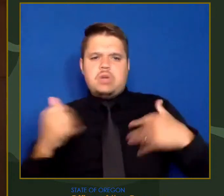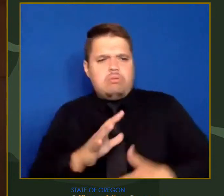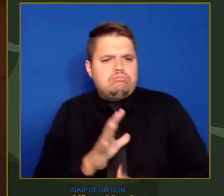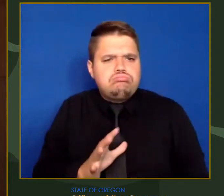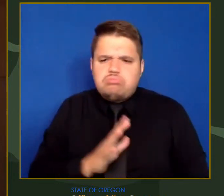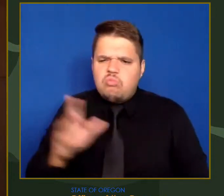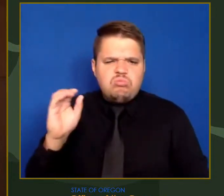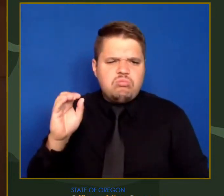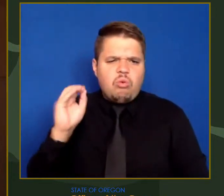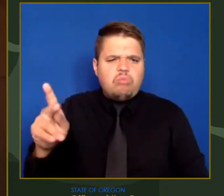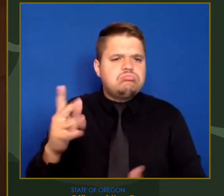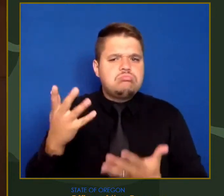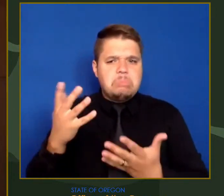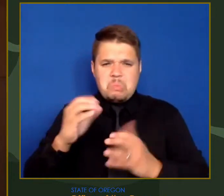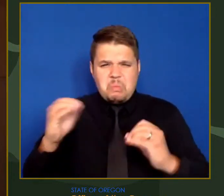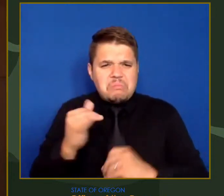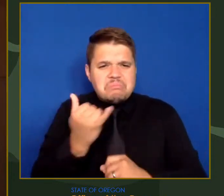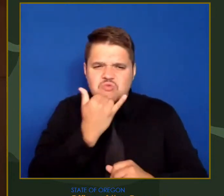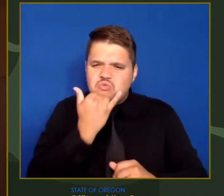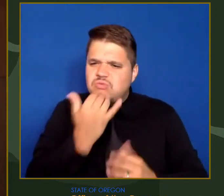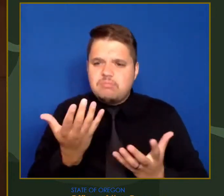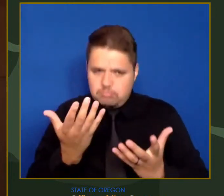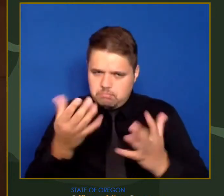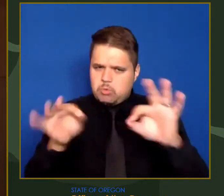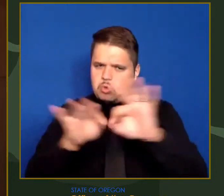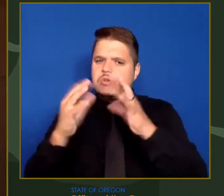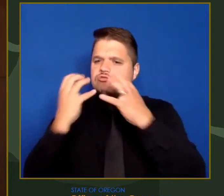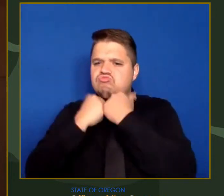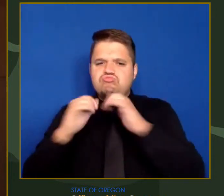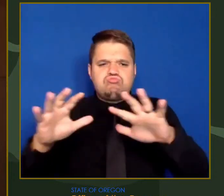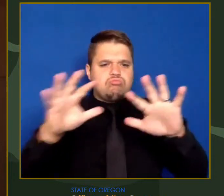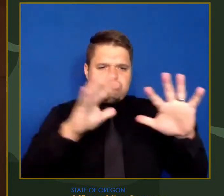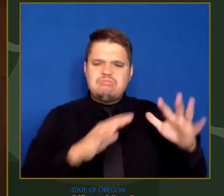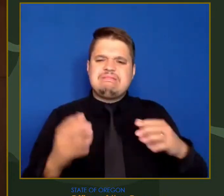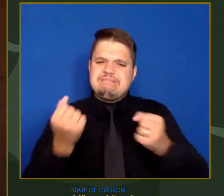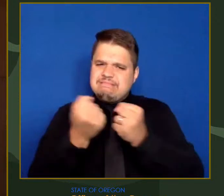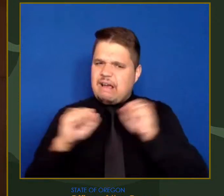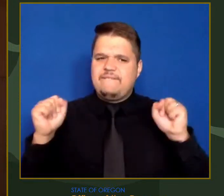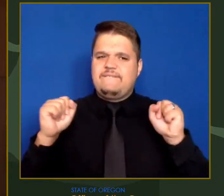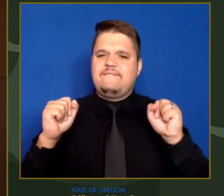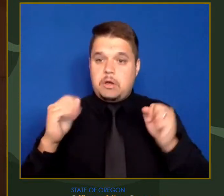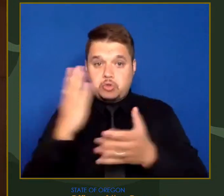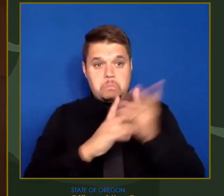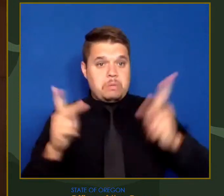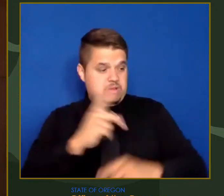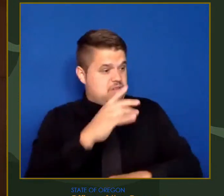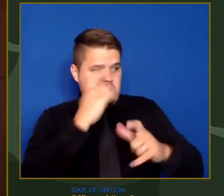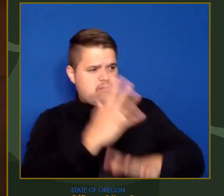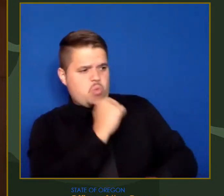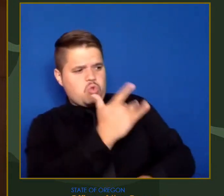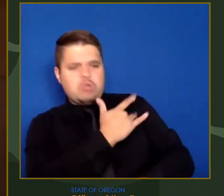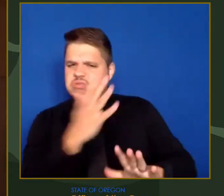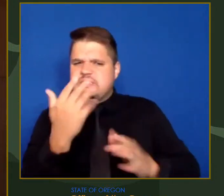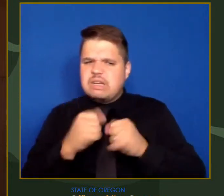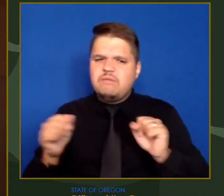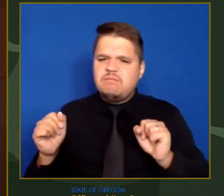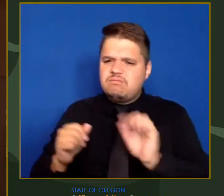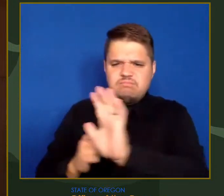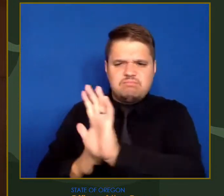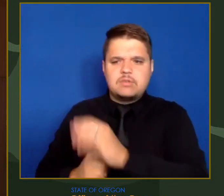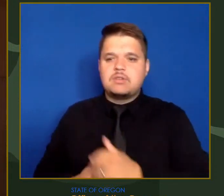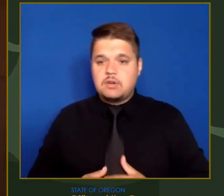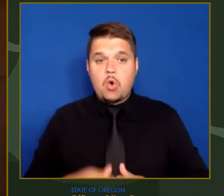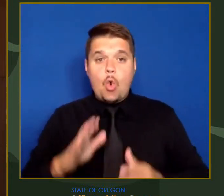and others who cannot yet be vaccinated. In addition, our communities of color continue to face